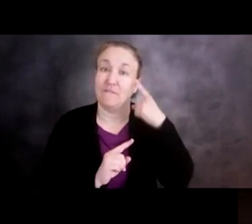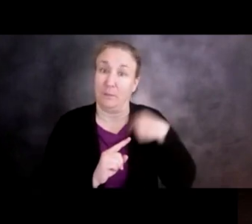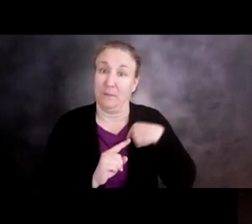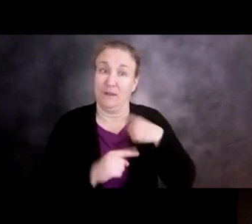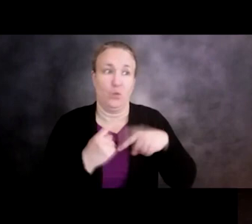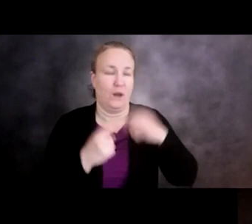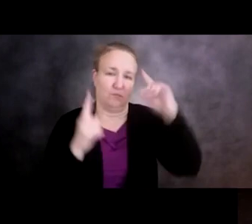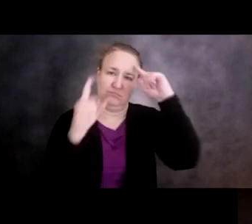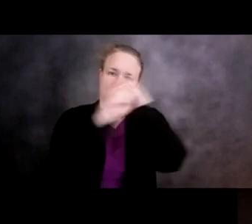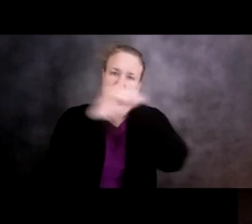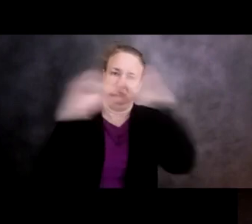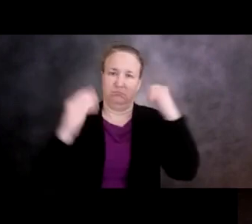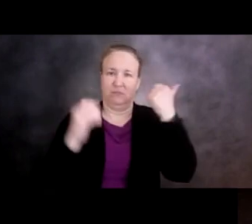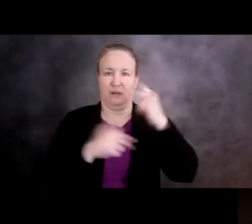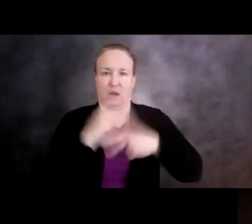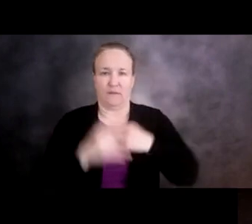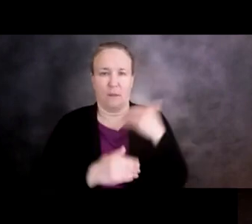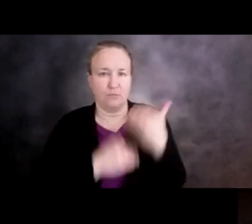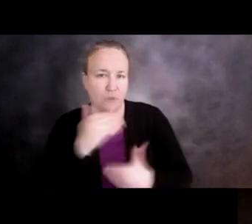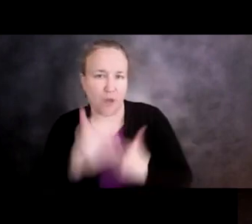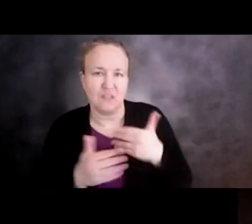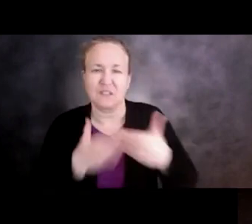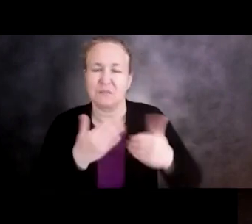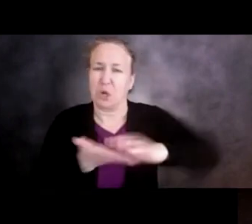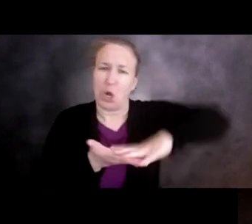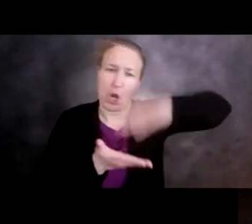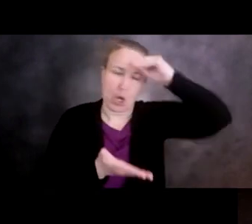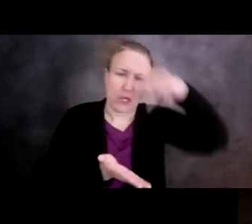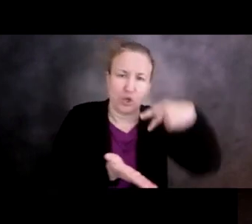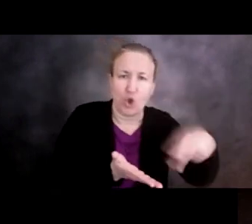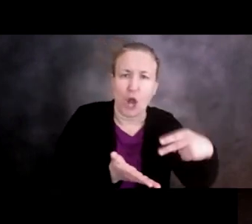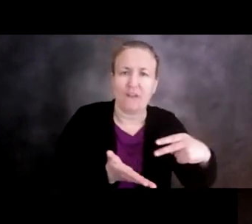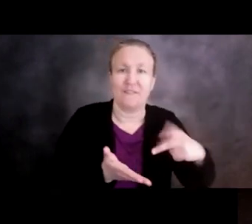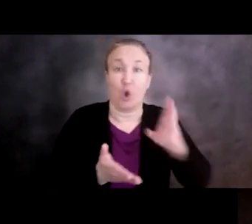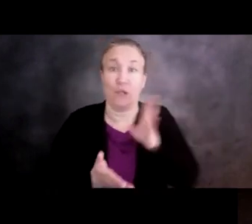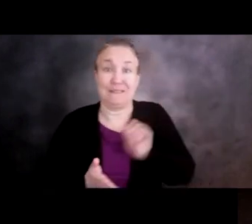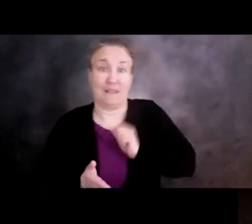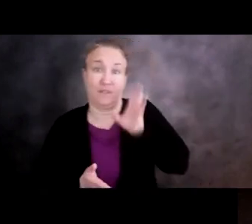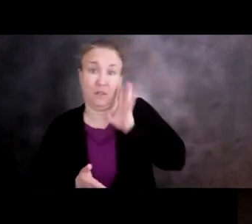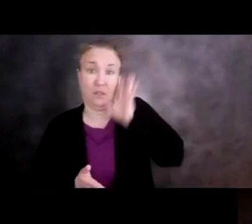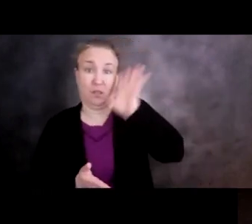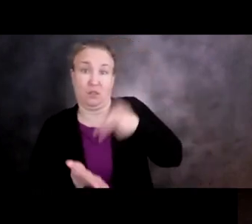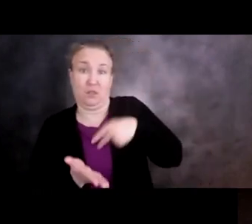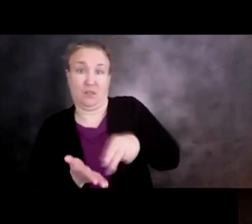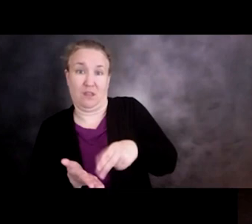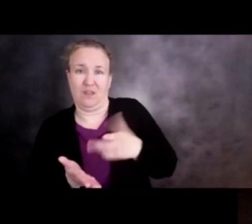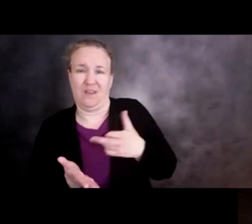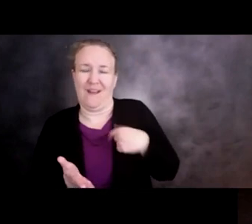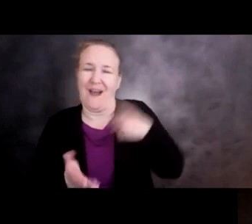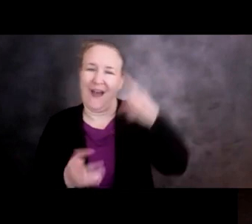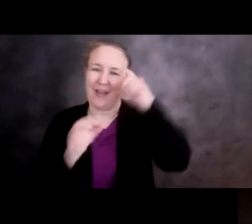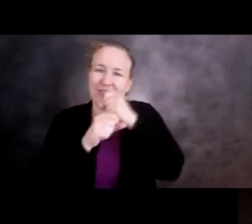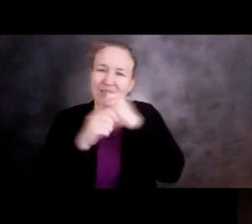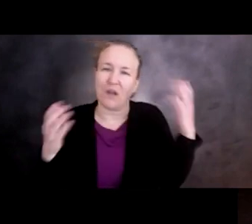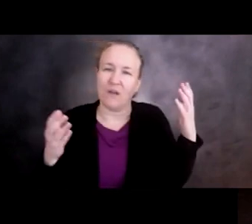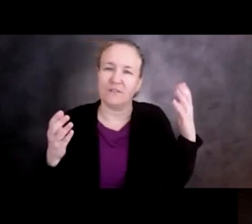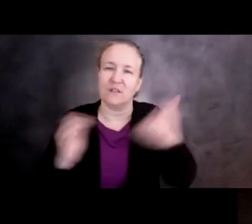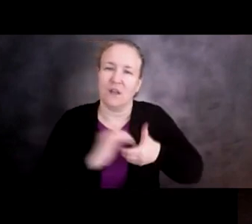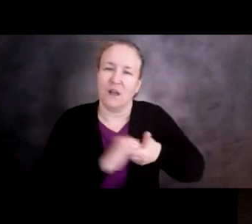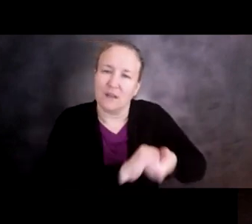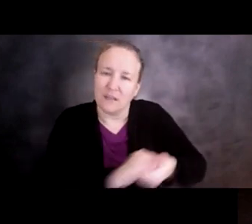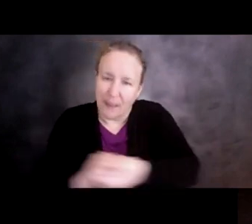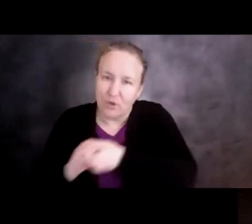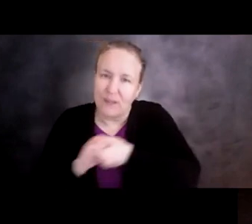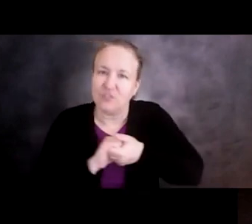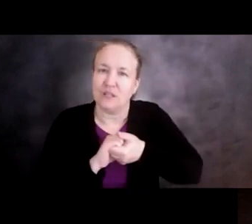any type of process, whether it's learning choreography or choreographing myself, I just think of, you know, collaboration in